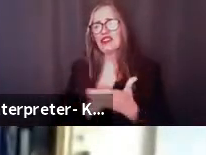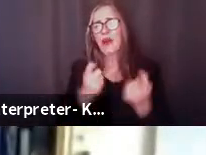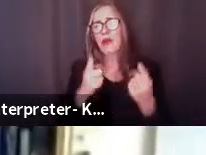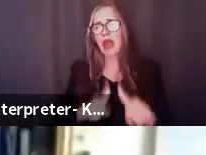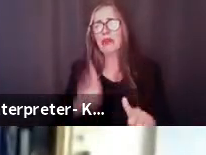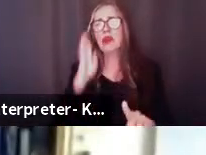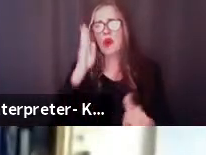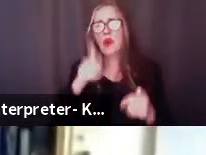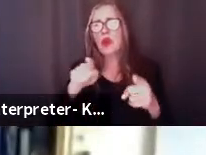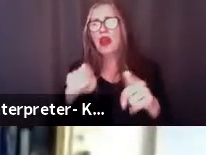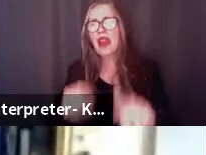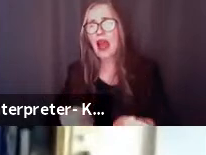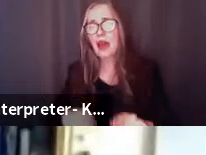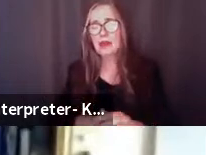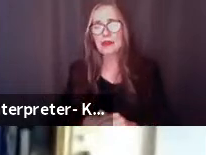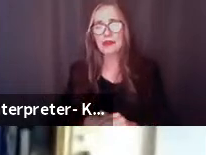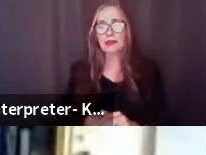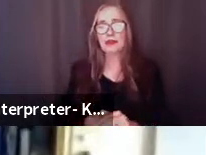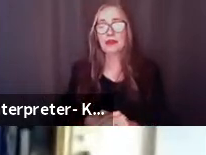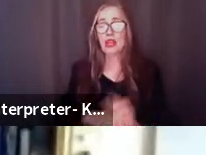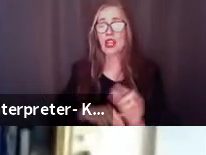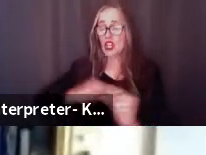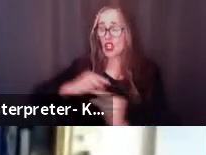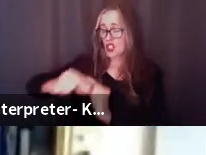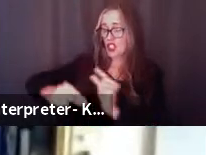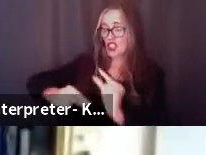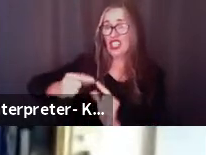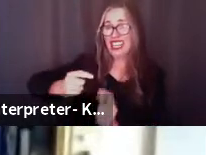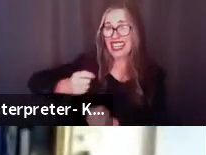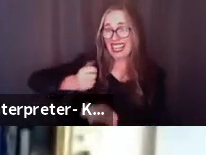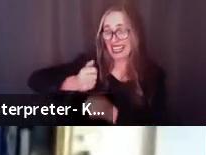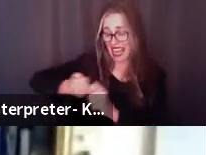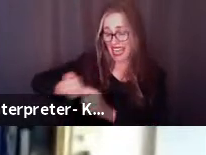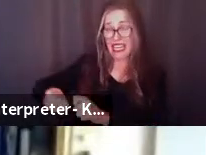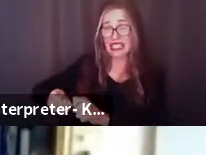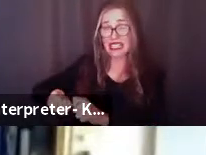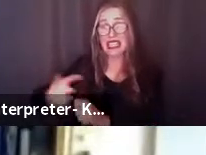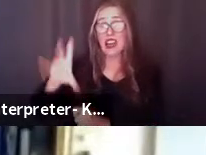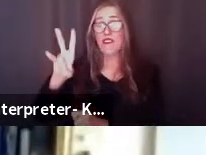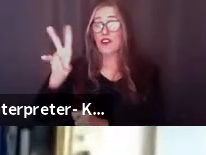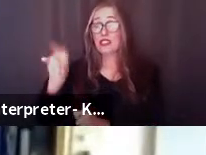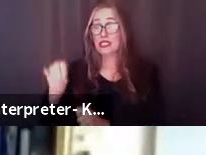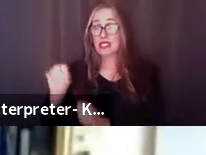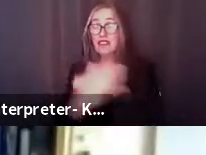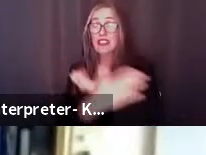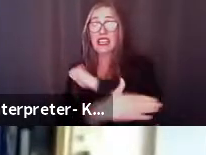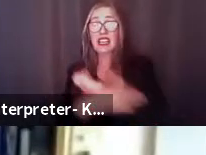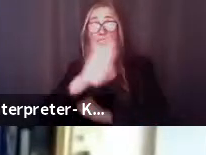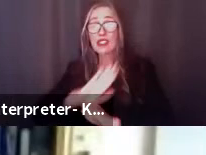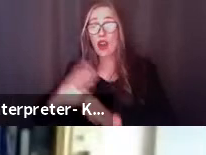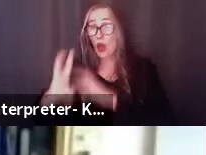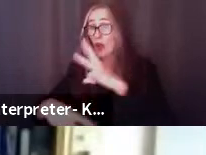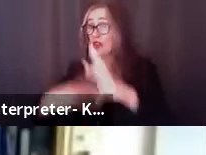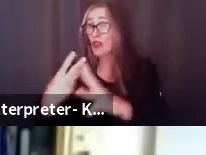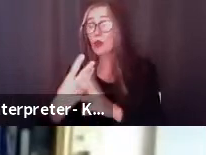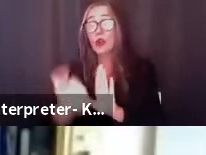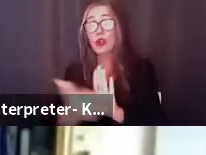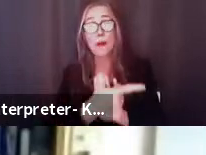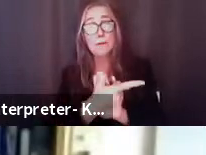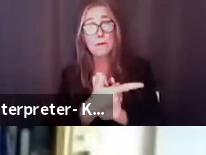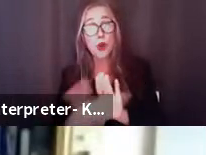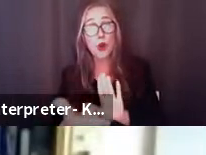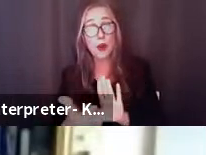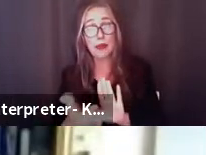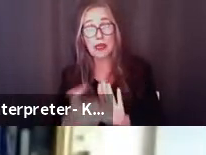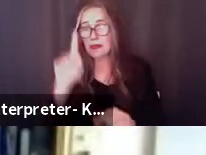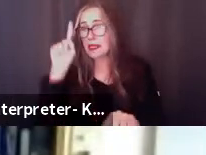editing is prohibited in some 70 countries around the world but despite that and despite the